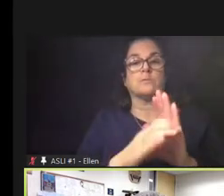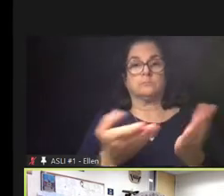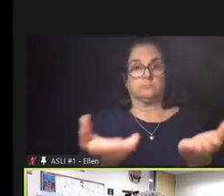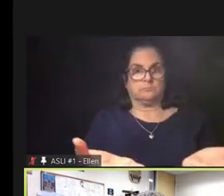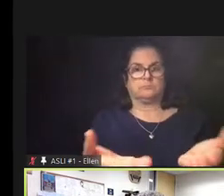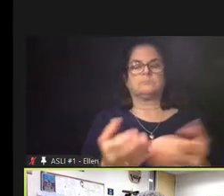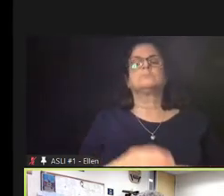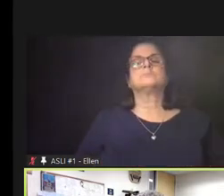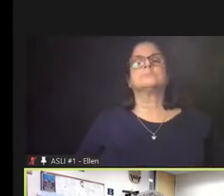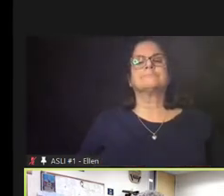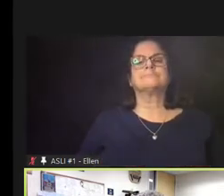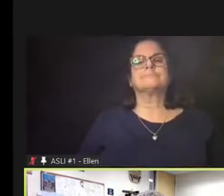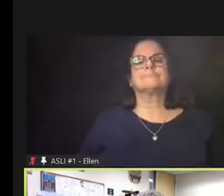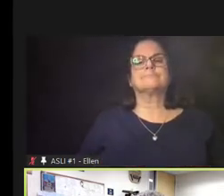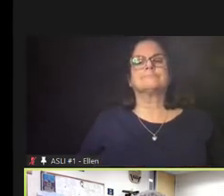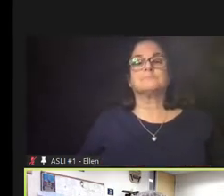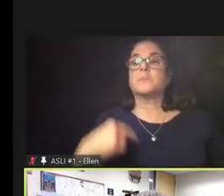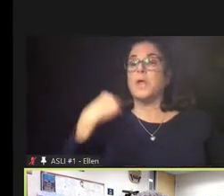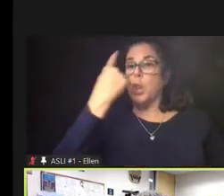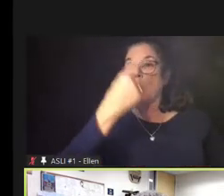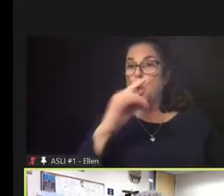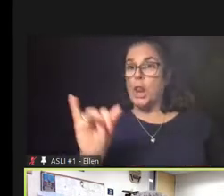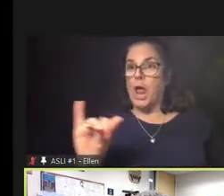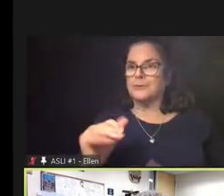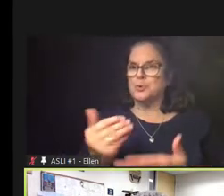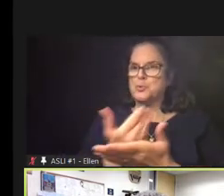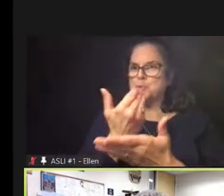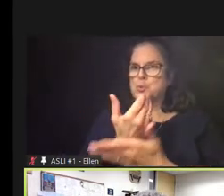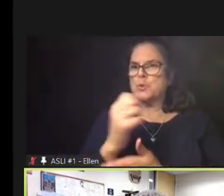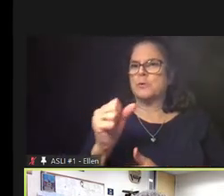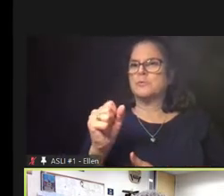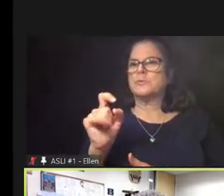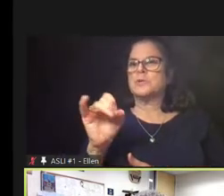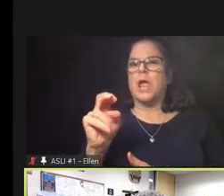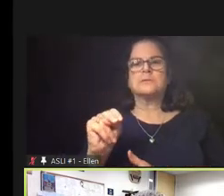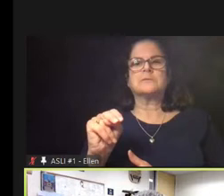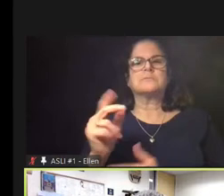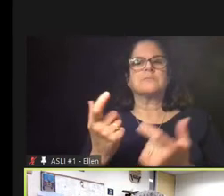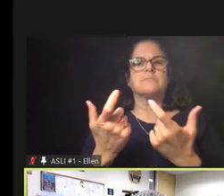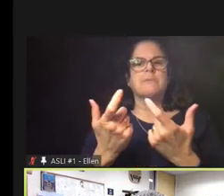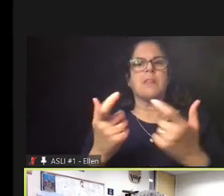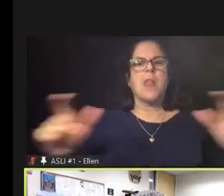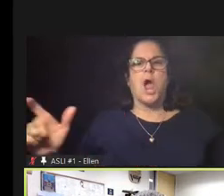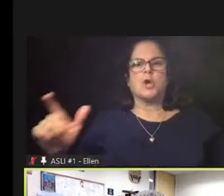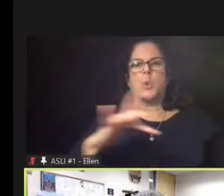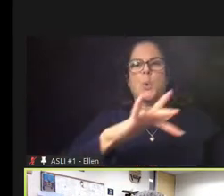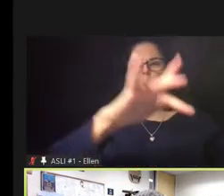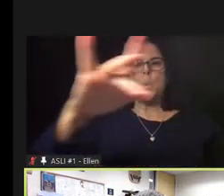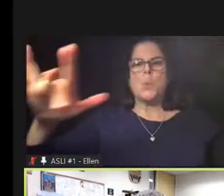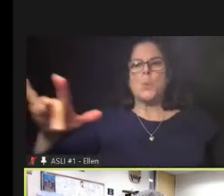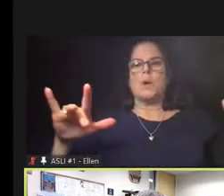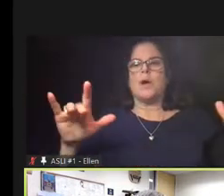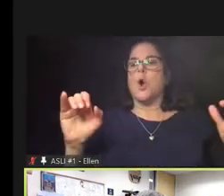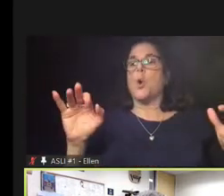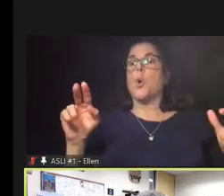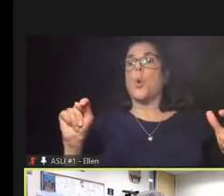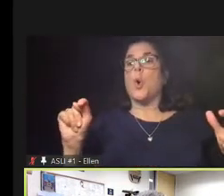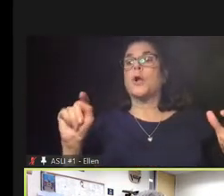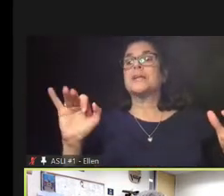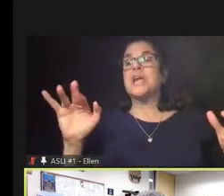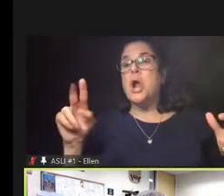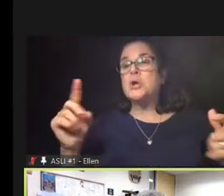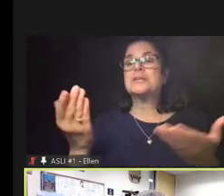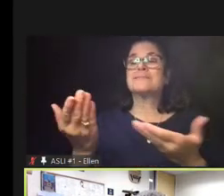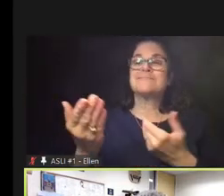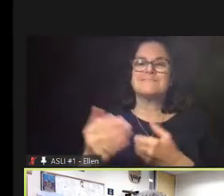rendering to give you a sense of what the new station will look like. It has a pretty large courtyard opening, expecting large crowds around Bulls and Blackhawks